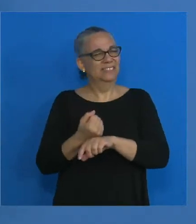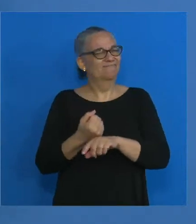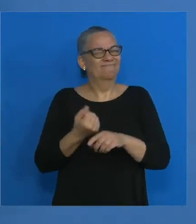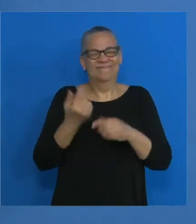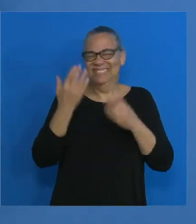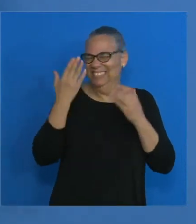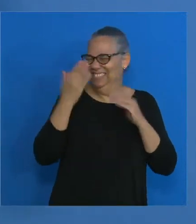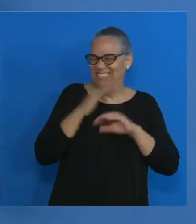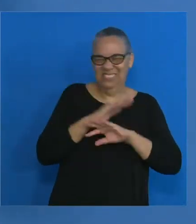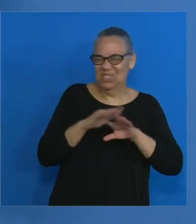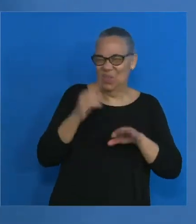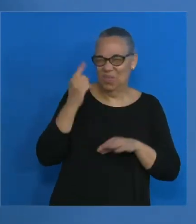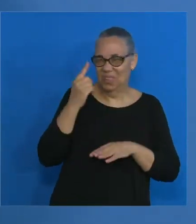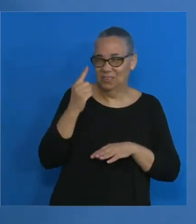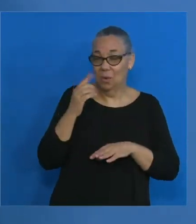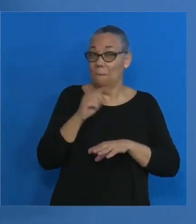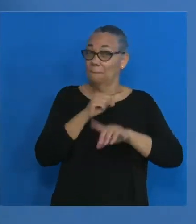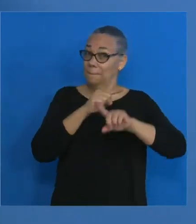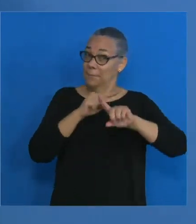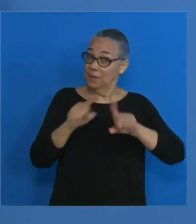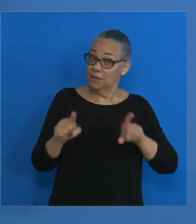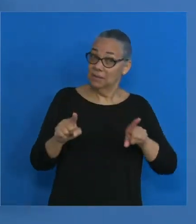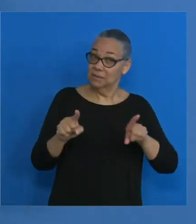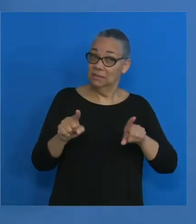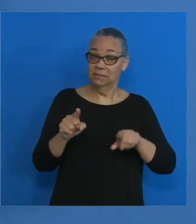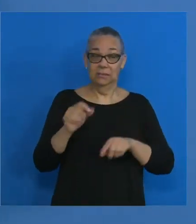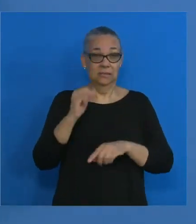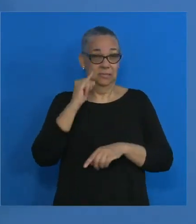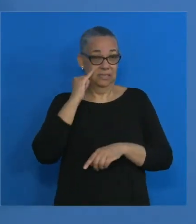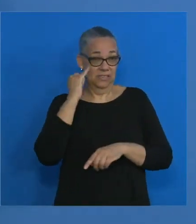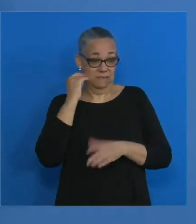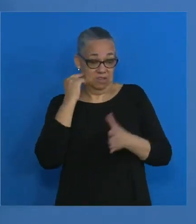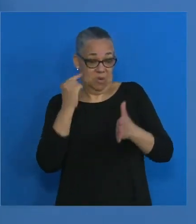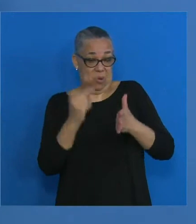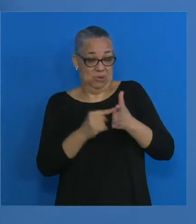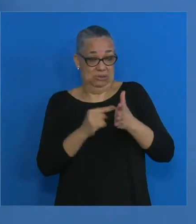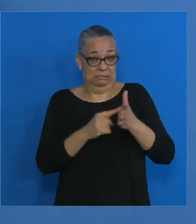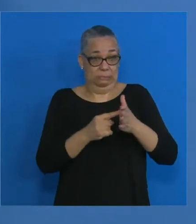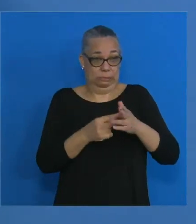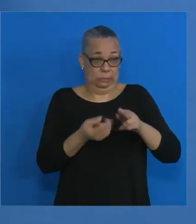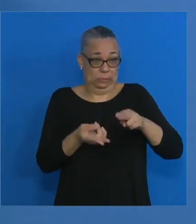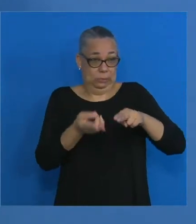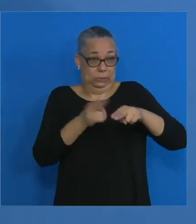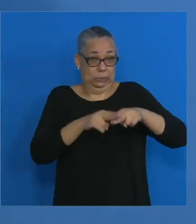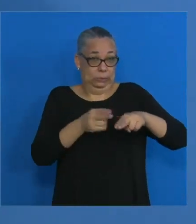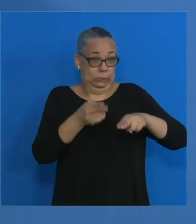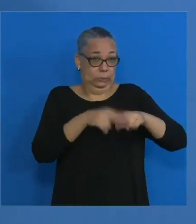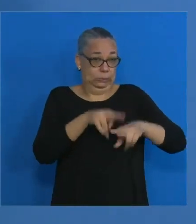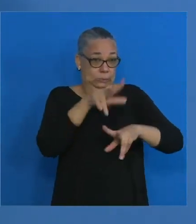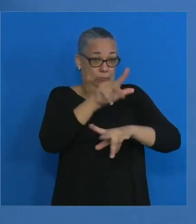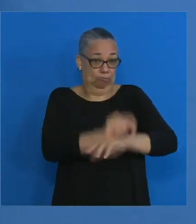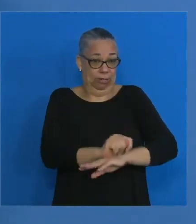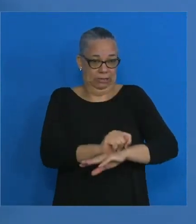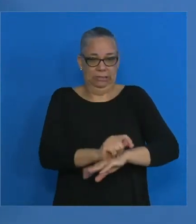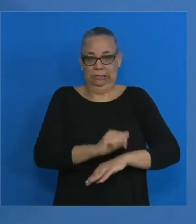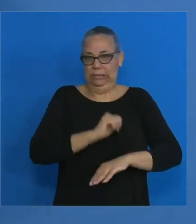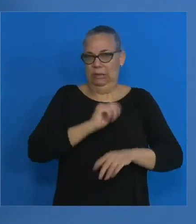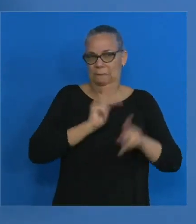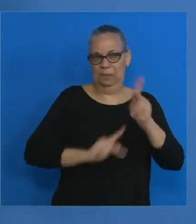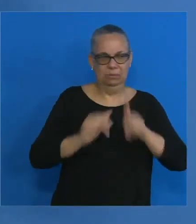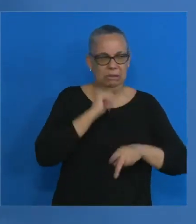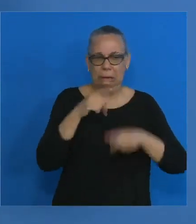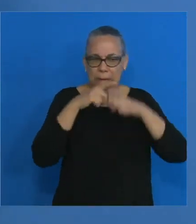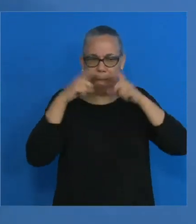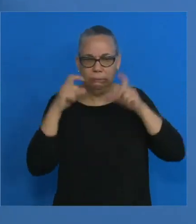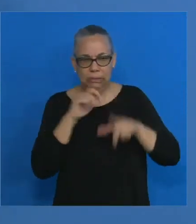unlikely. However, having said that, if we notice that there are trends where people are ignoring the guidance, not wearing the mask, not participating